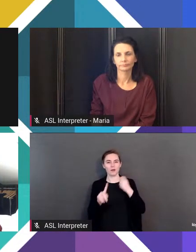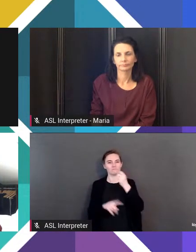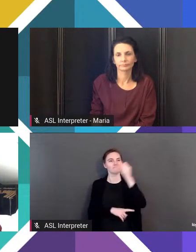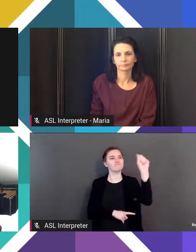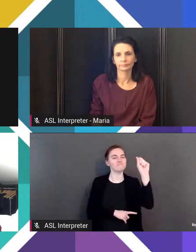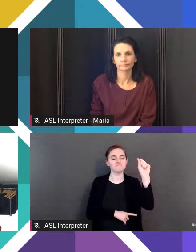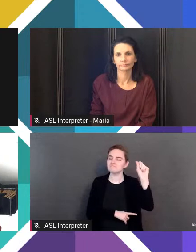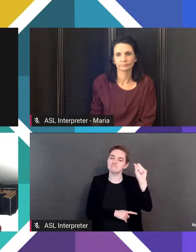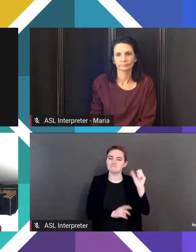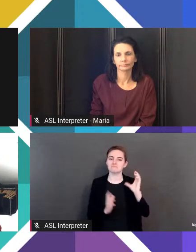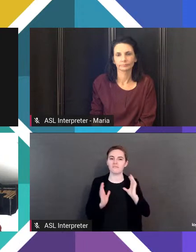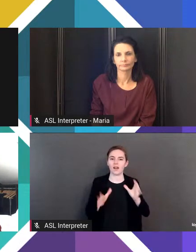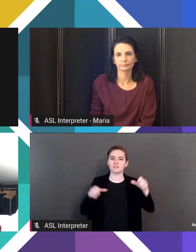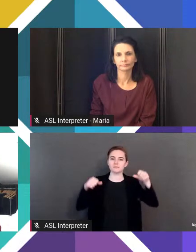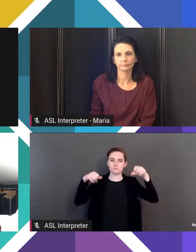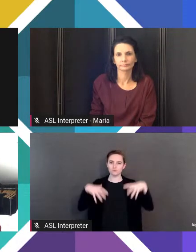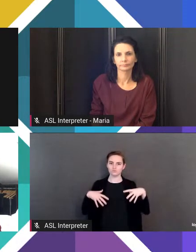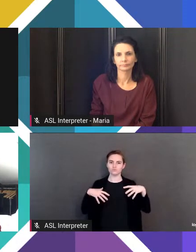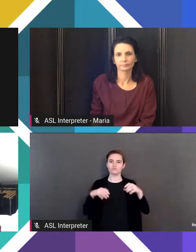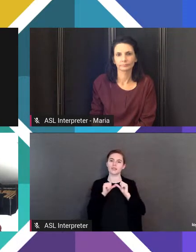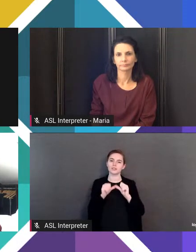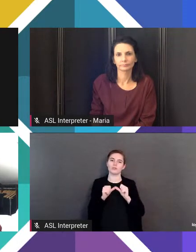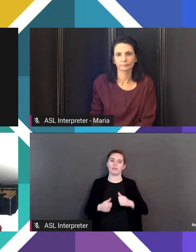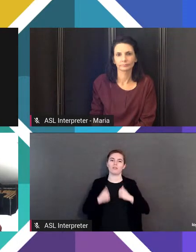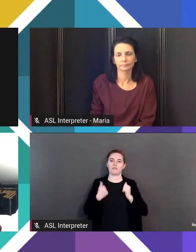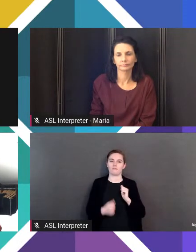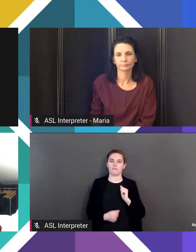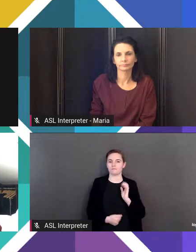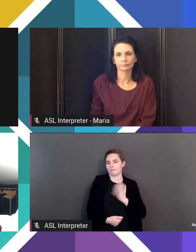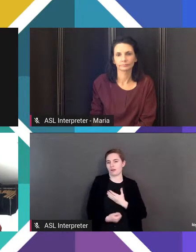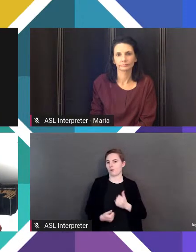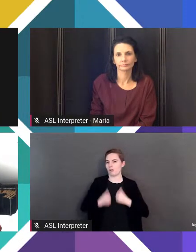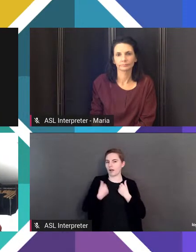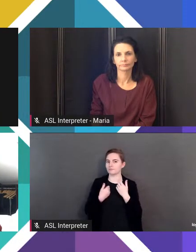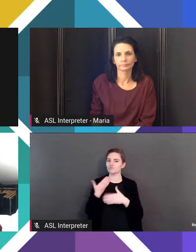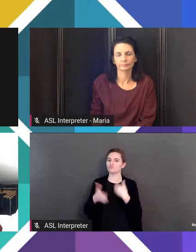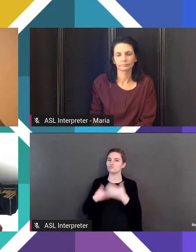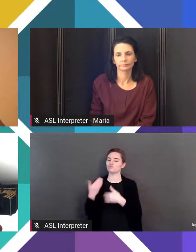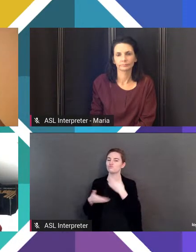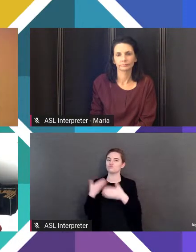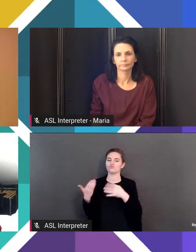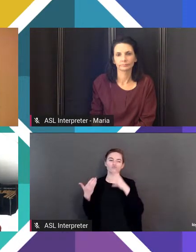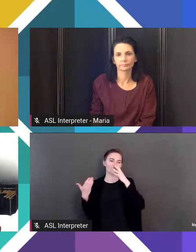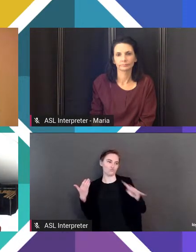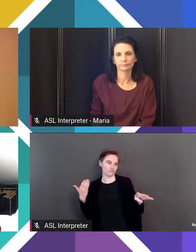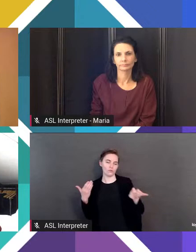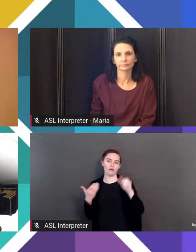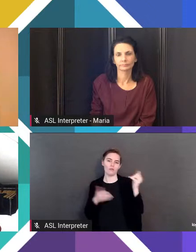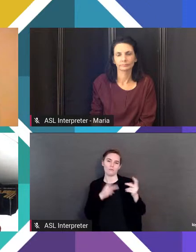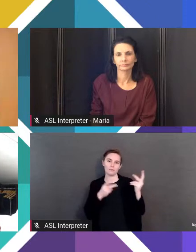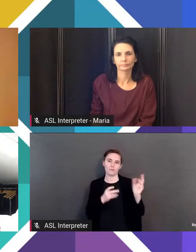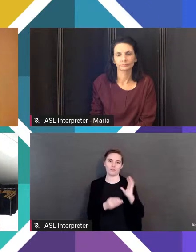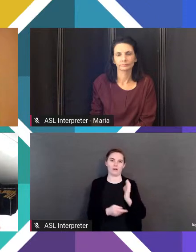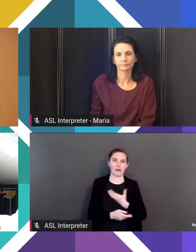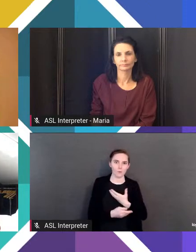live our lives and not acknowledge these other people in our community who continue